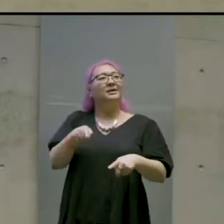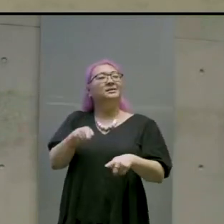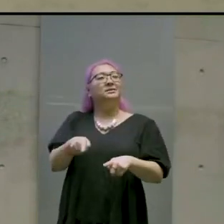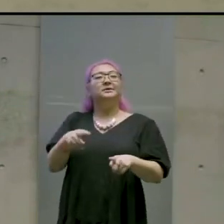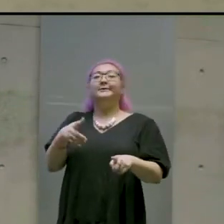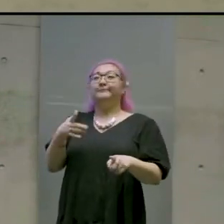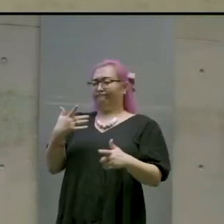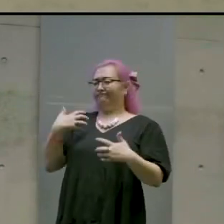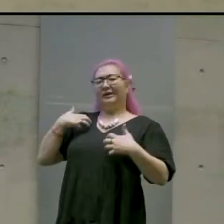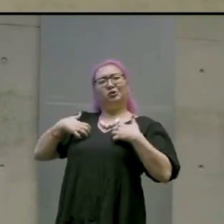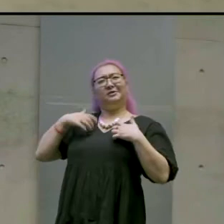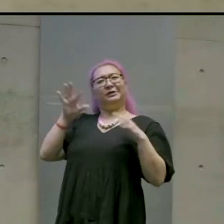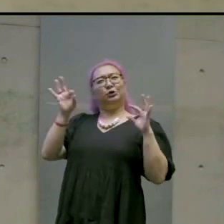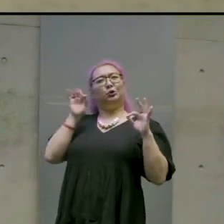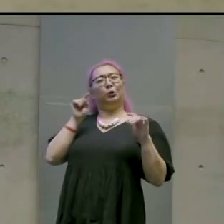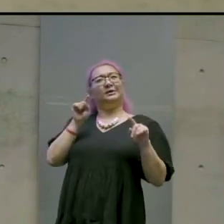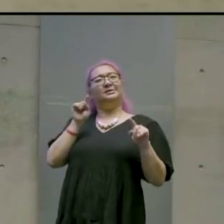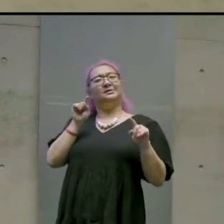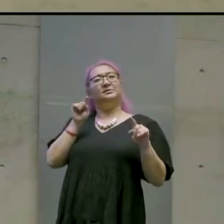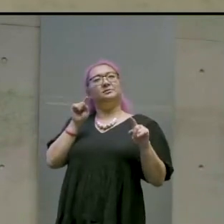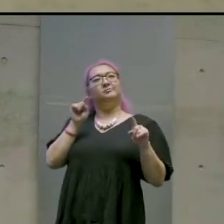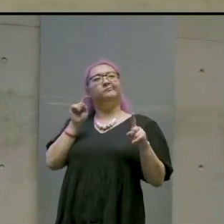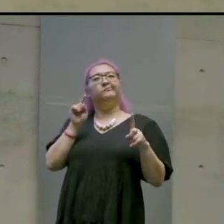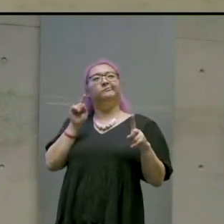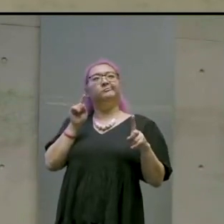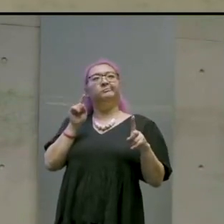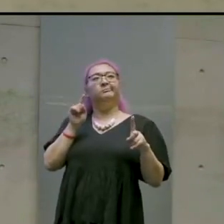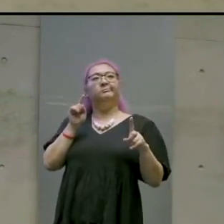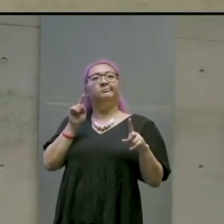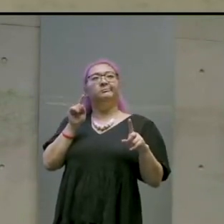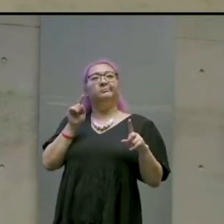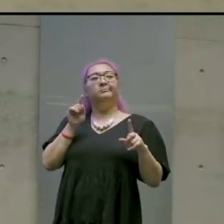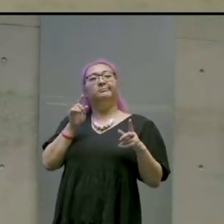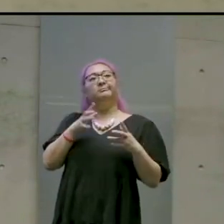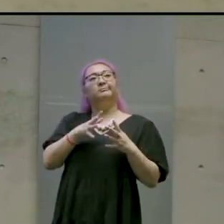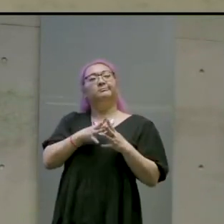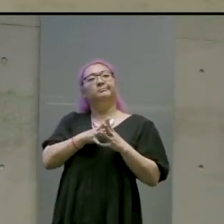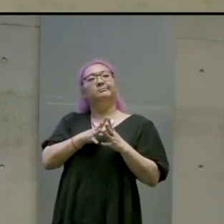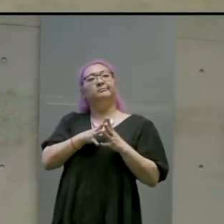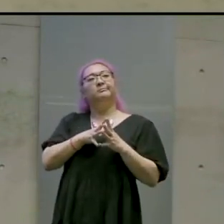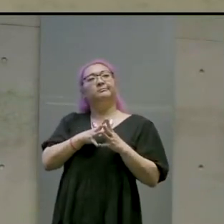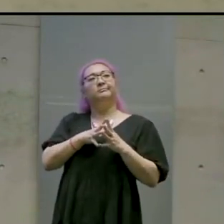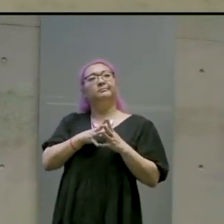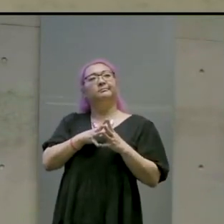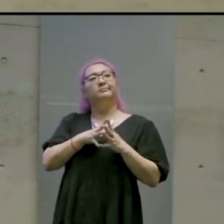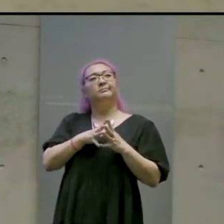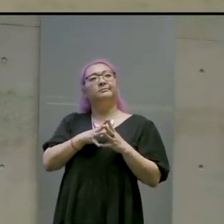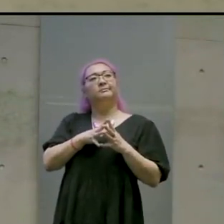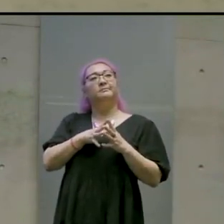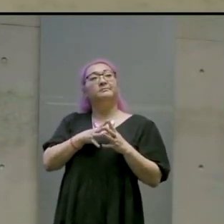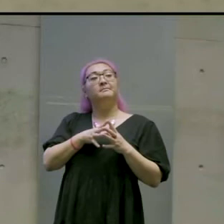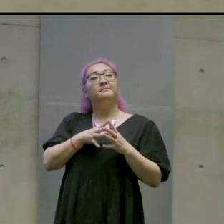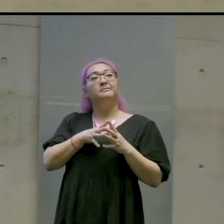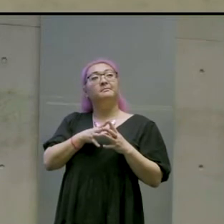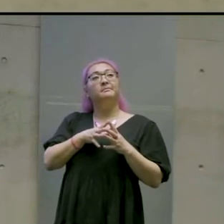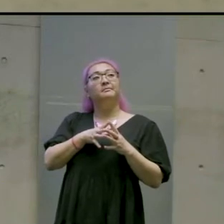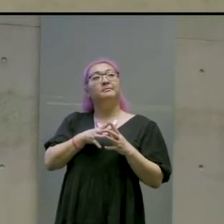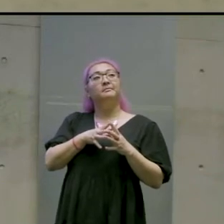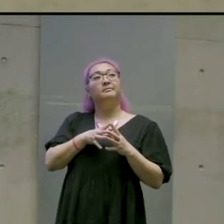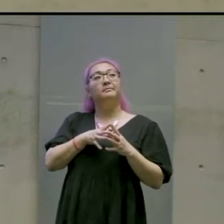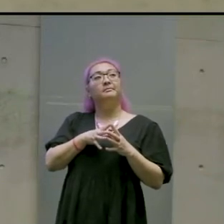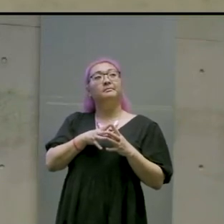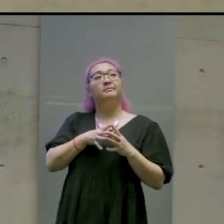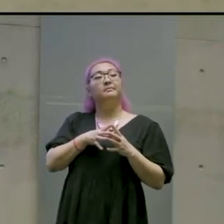like, when you're doing stuff like that, because I know the reason why a lot of people do it is because, well, if every